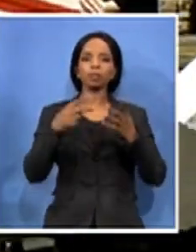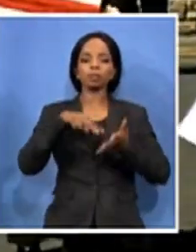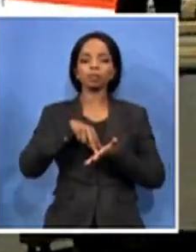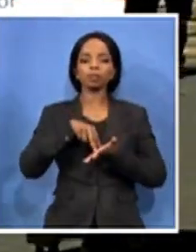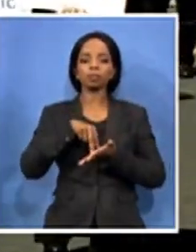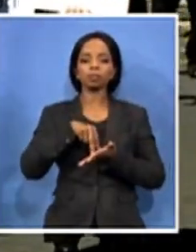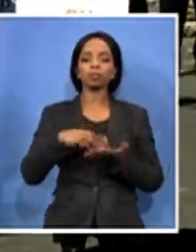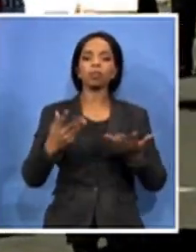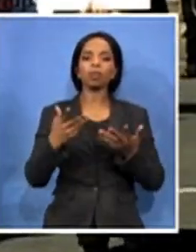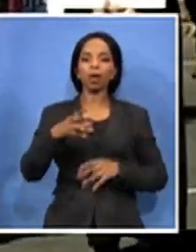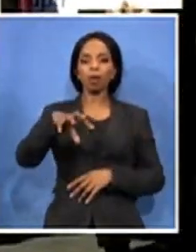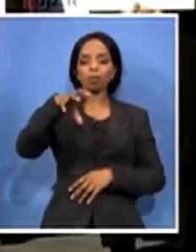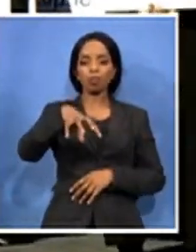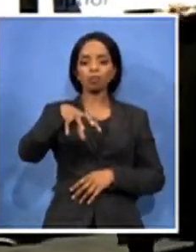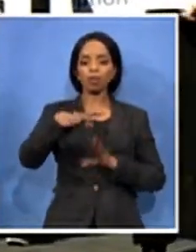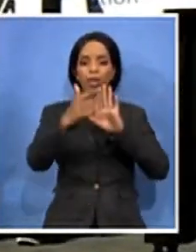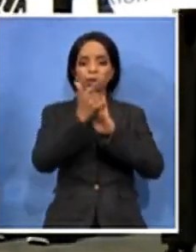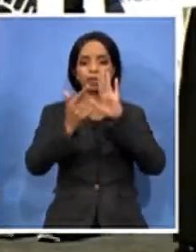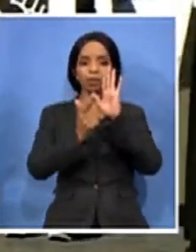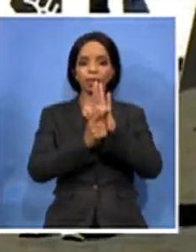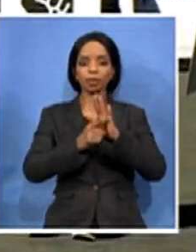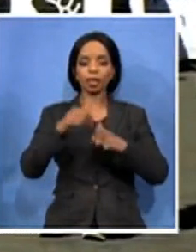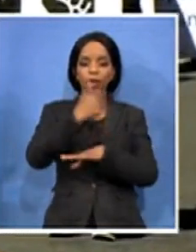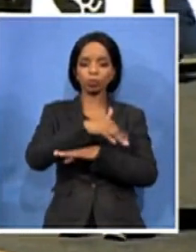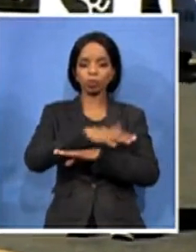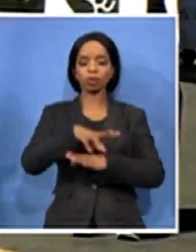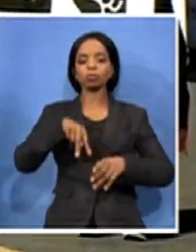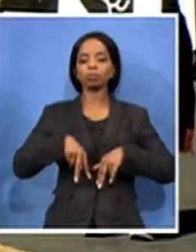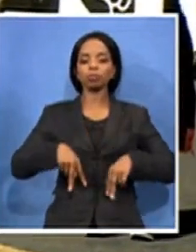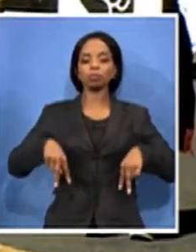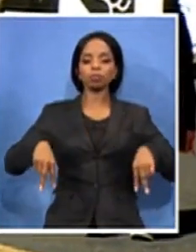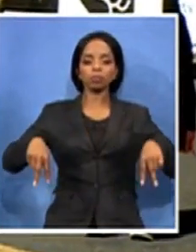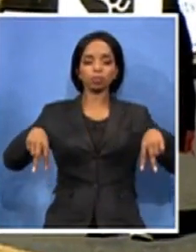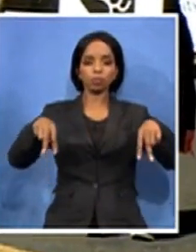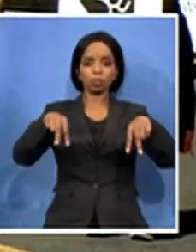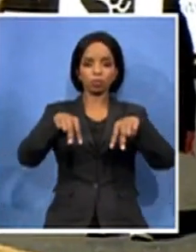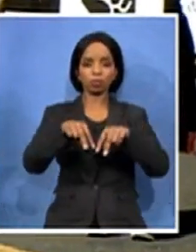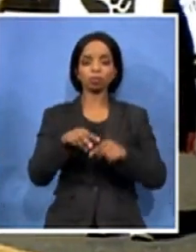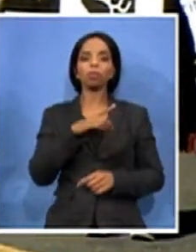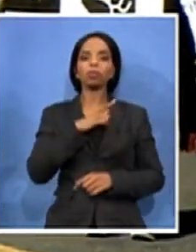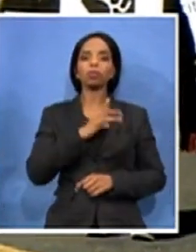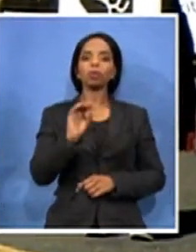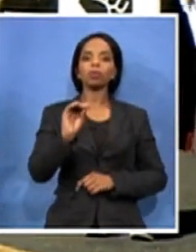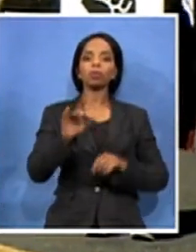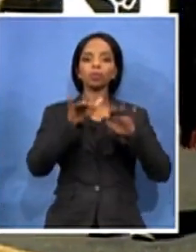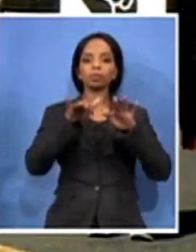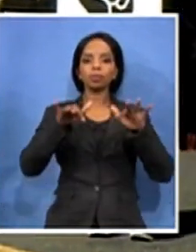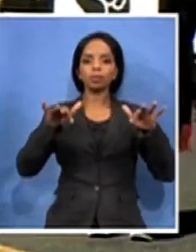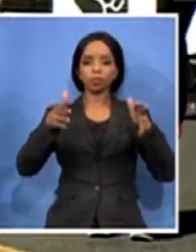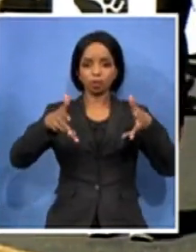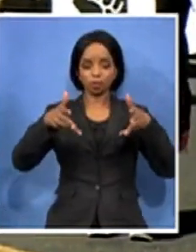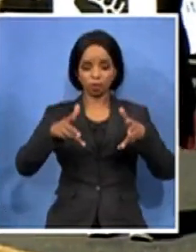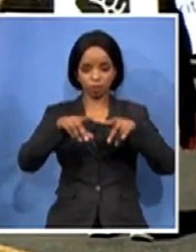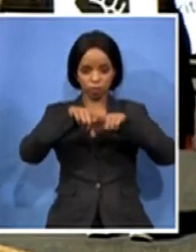just a short walk away from the St. George's Cathedral here in Cape Town city centre. But there you have it, Blaine. The messages on